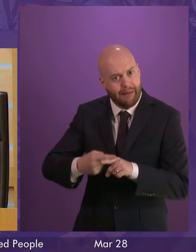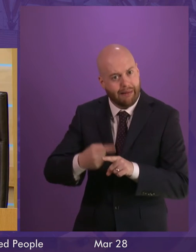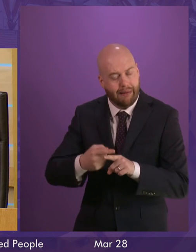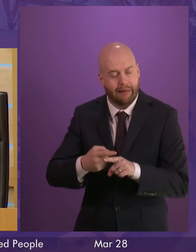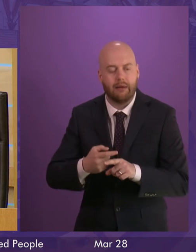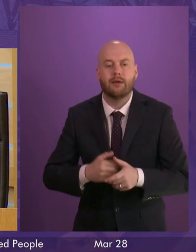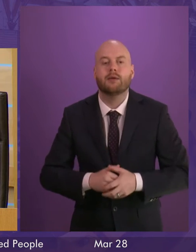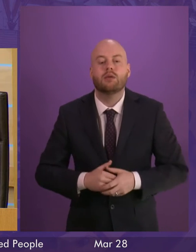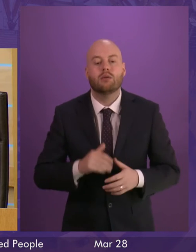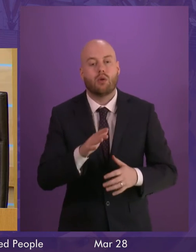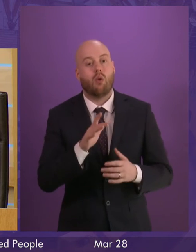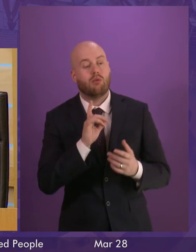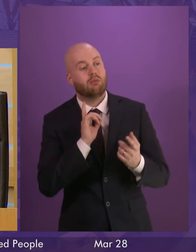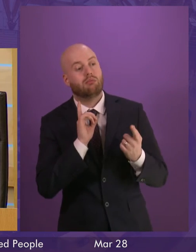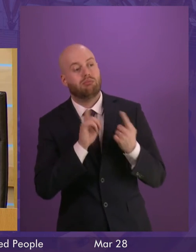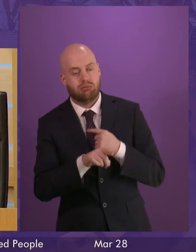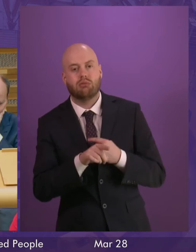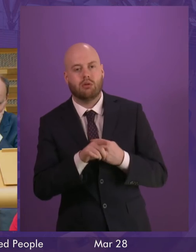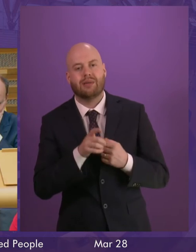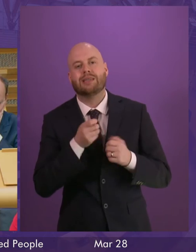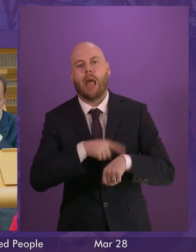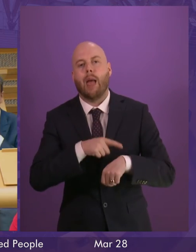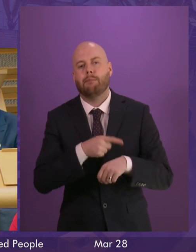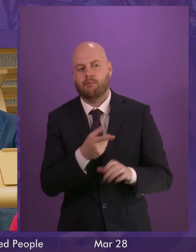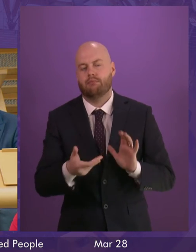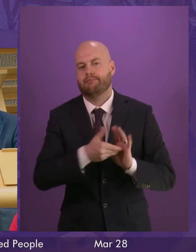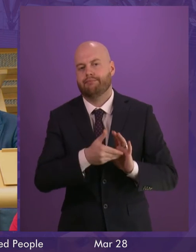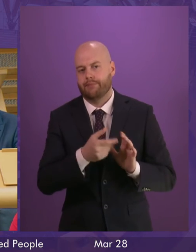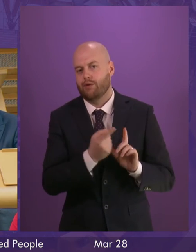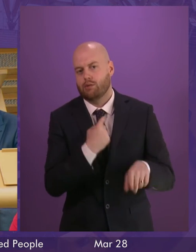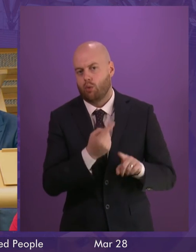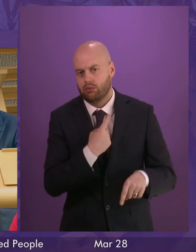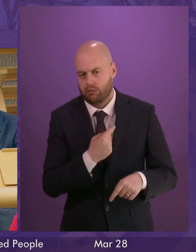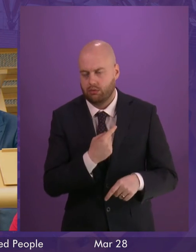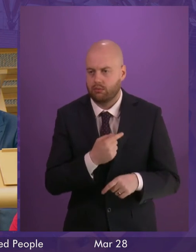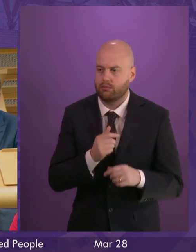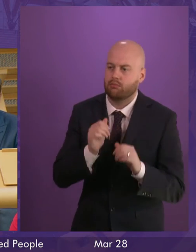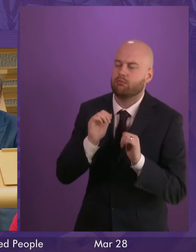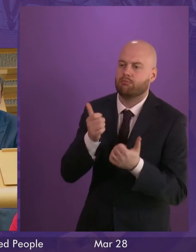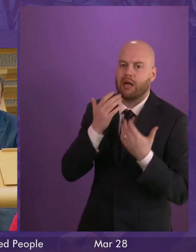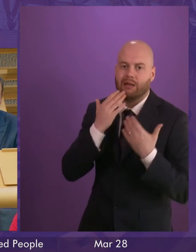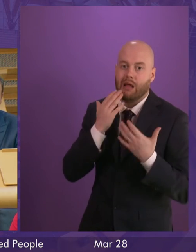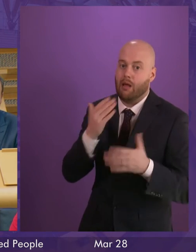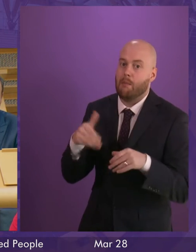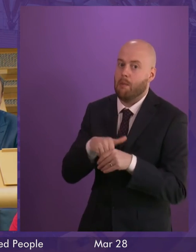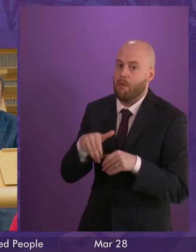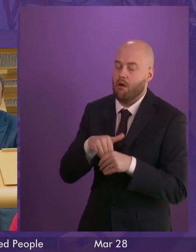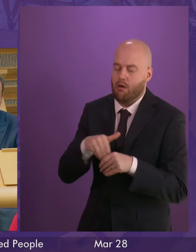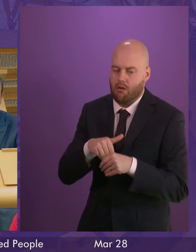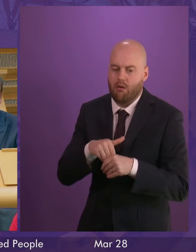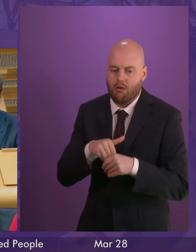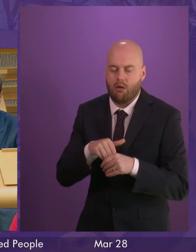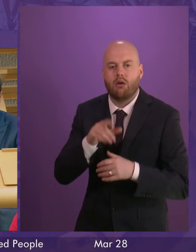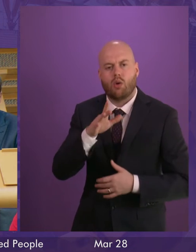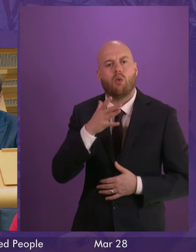in hand for intervention so you get your time back? Thank you. Can I thank the member for that? I mean, think, first of all, I want to put on record the